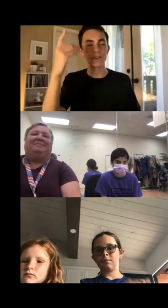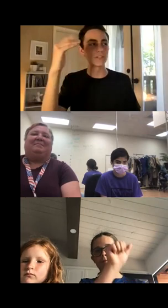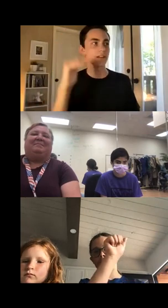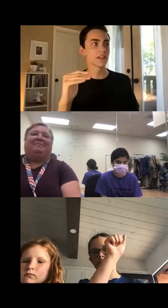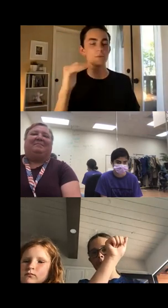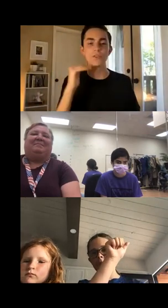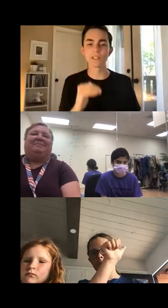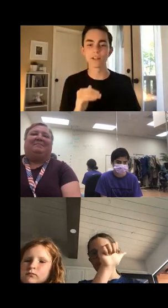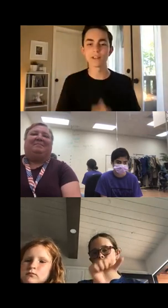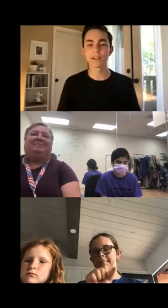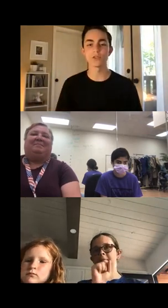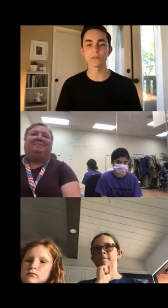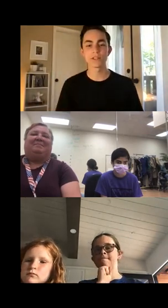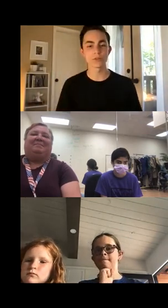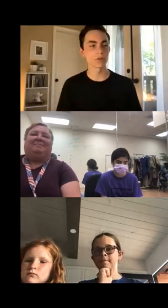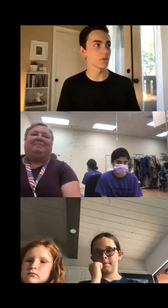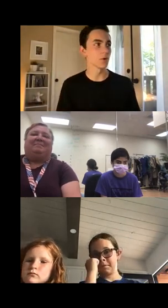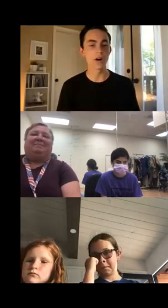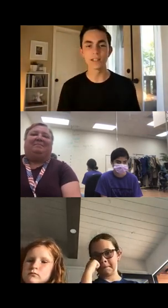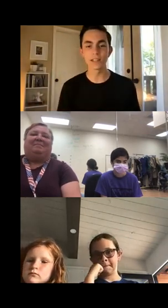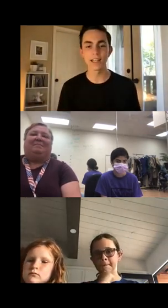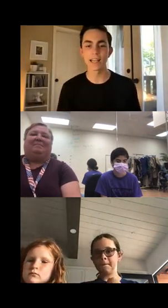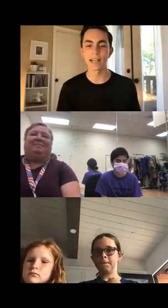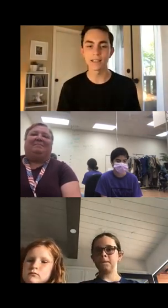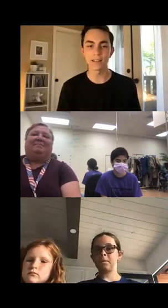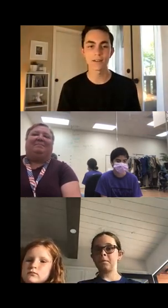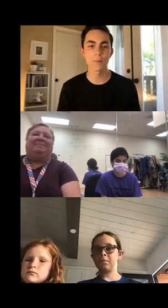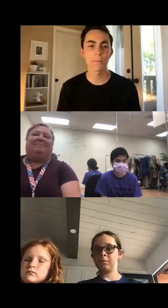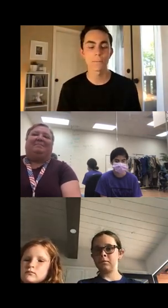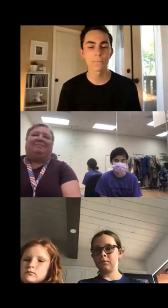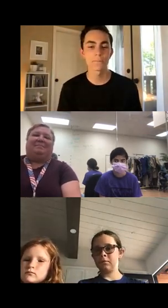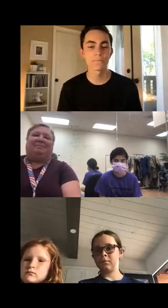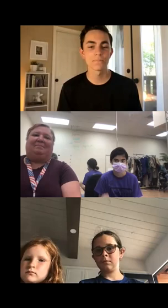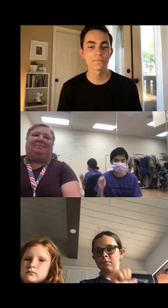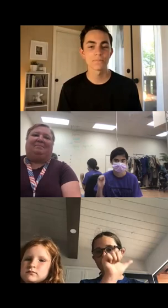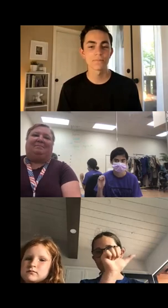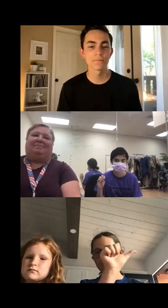You can sign it, then we'll move down each one. So start with number 1, Anne.